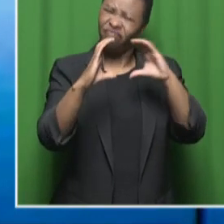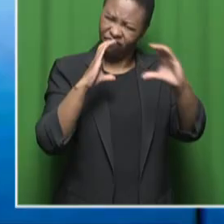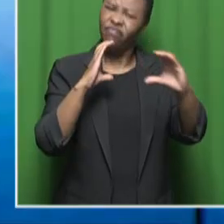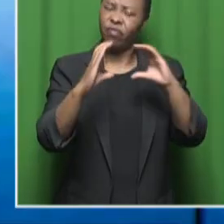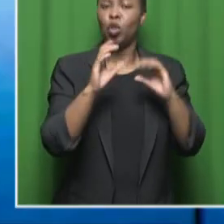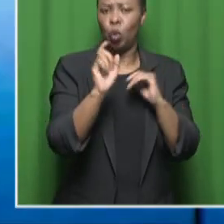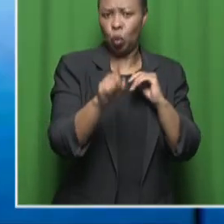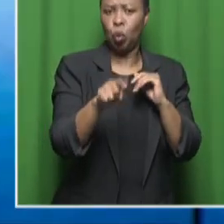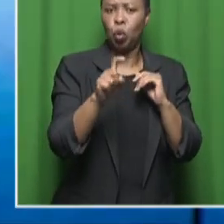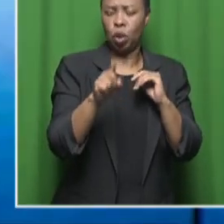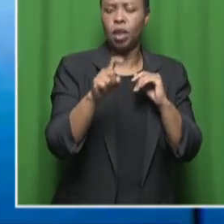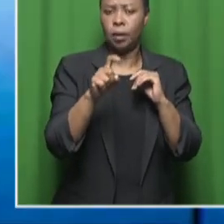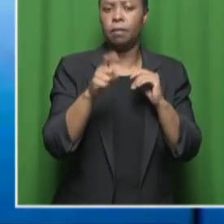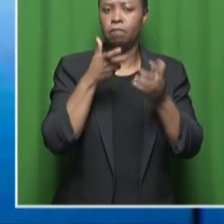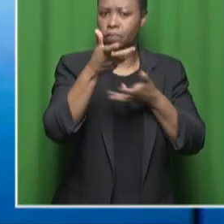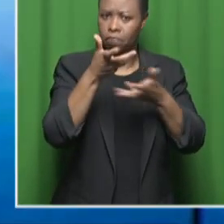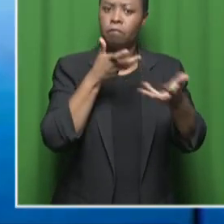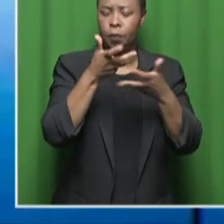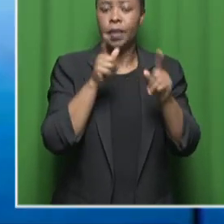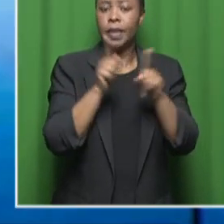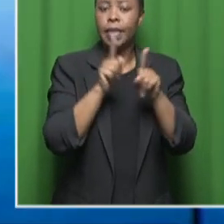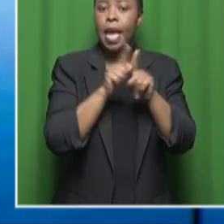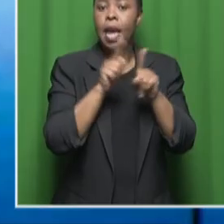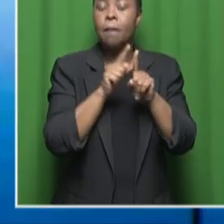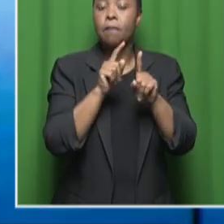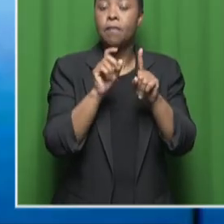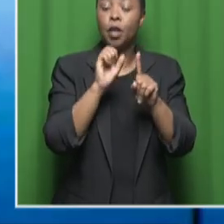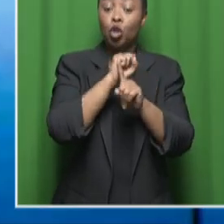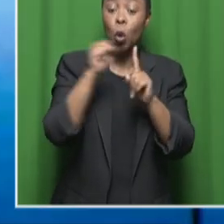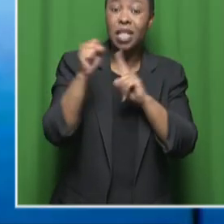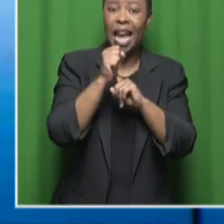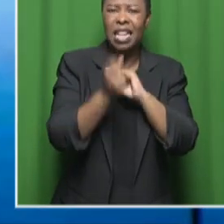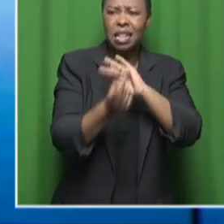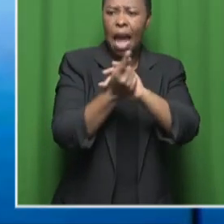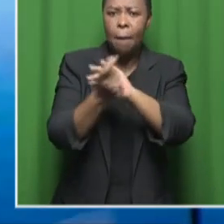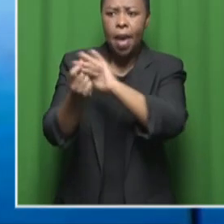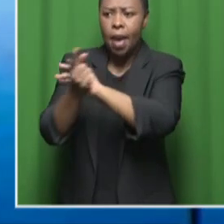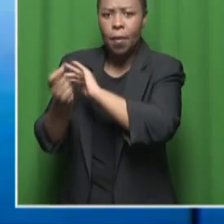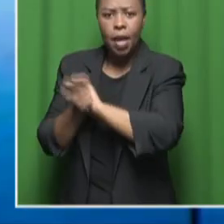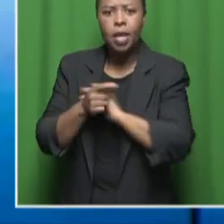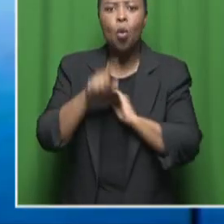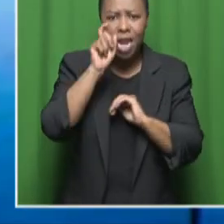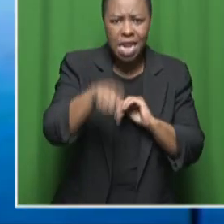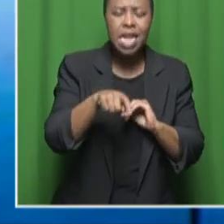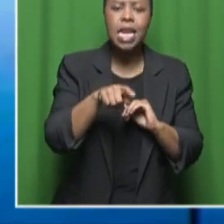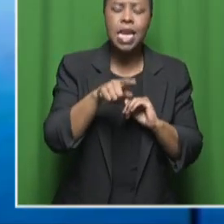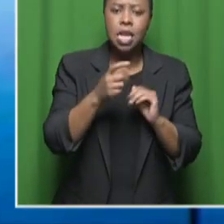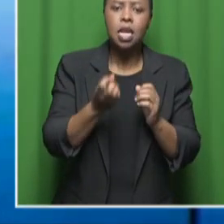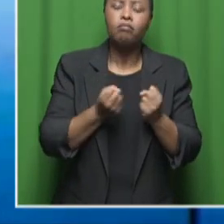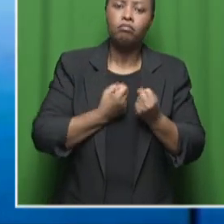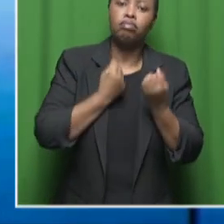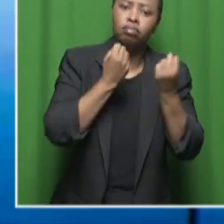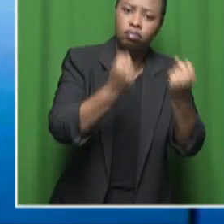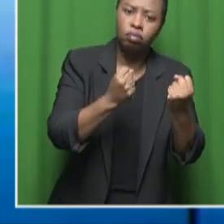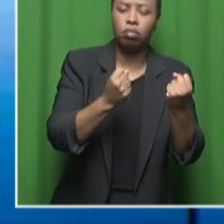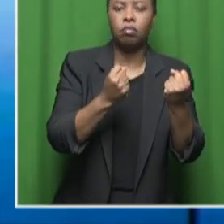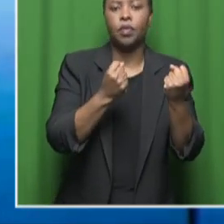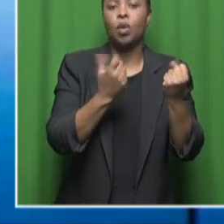trying to document some of the things that are happening in our society to say, let's have conversations, from the place of literature and